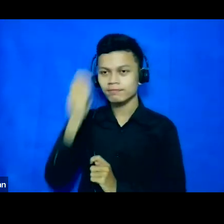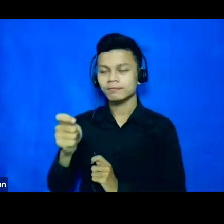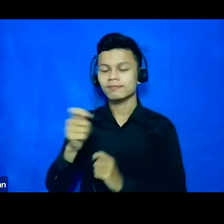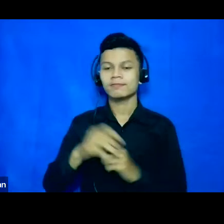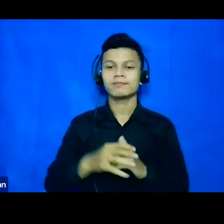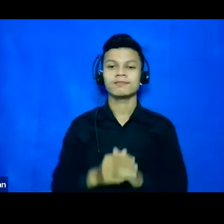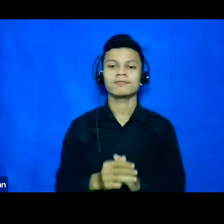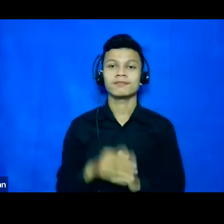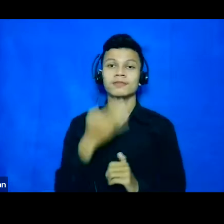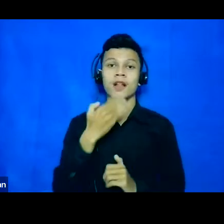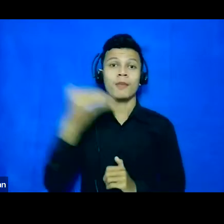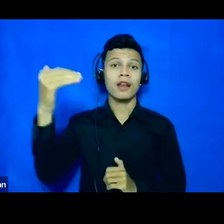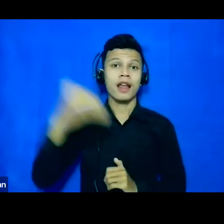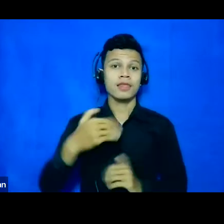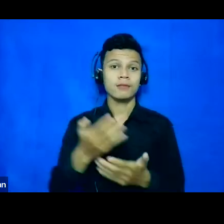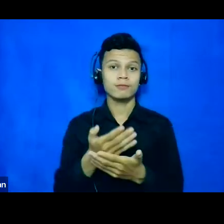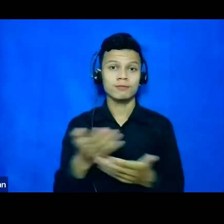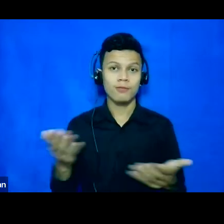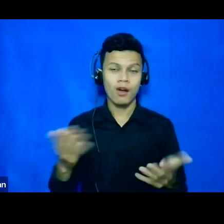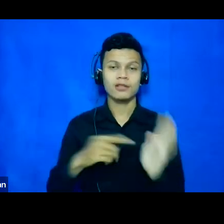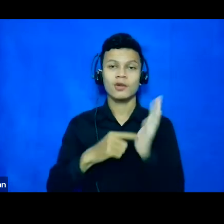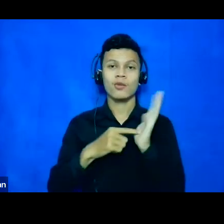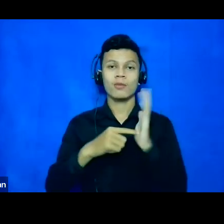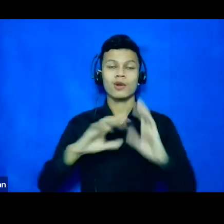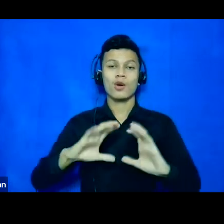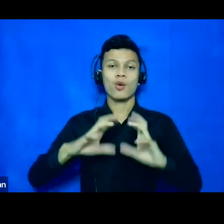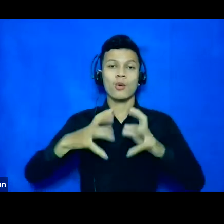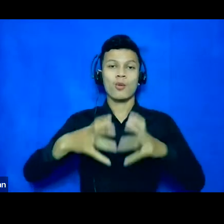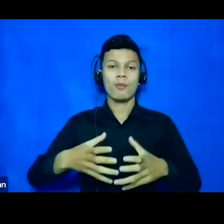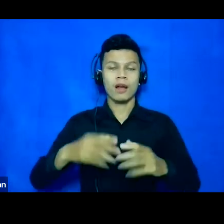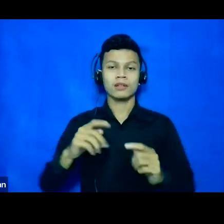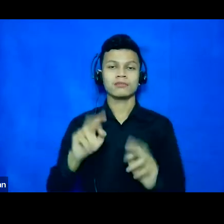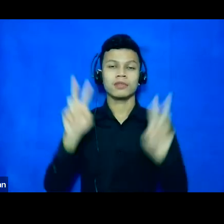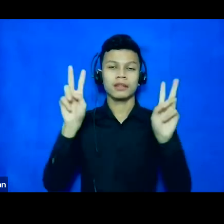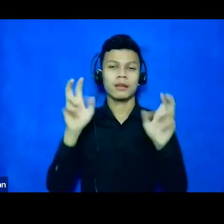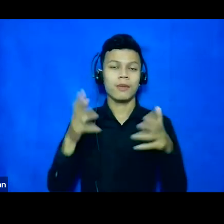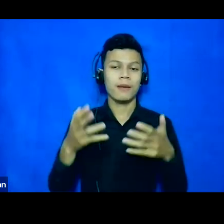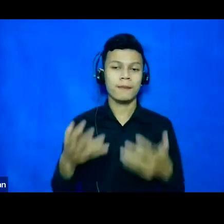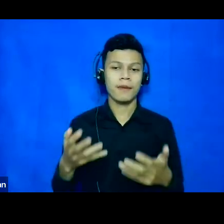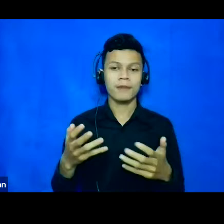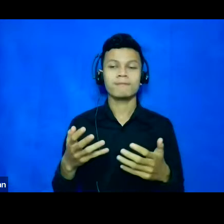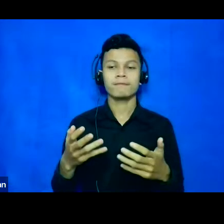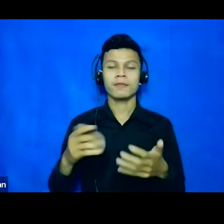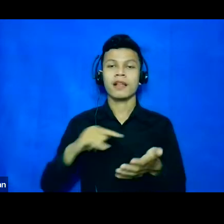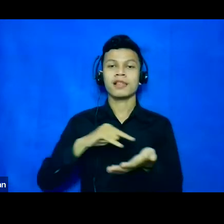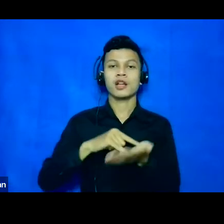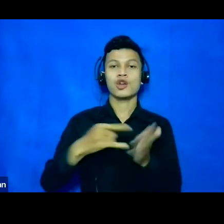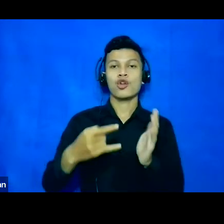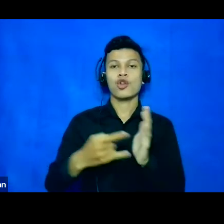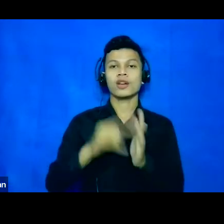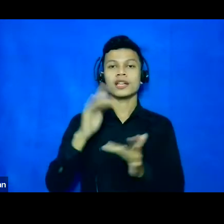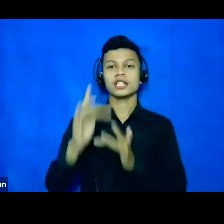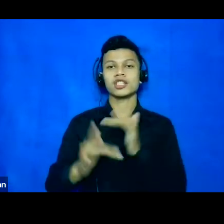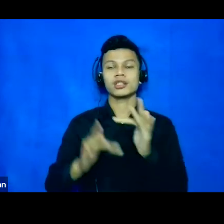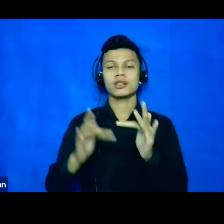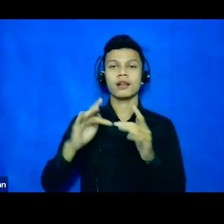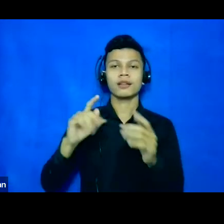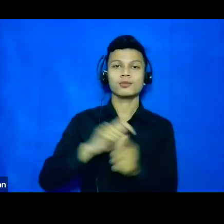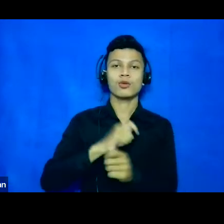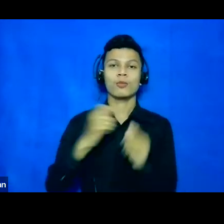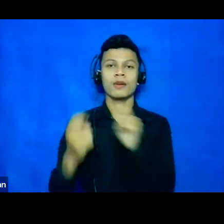Welcome you all to the webinar on transformative digital technologies for equitable